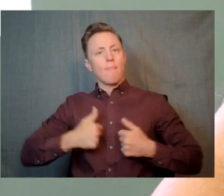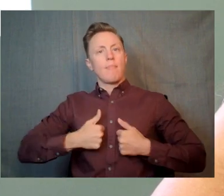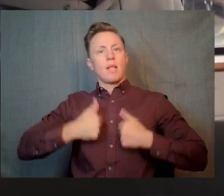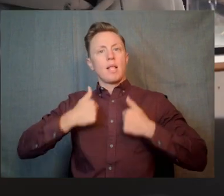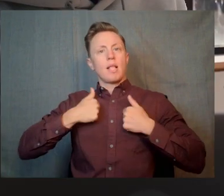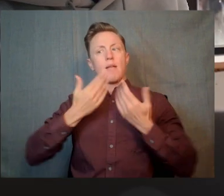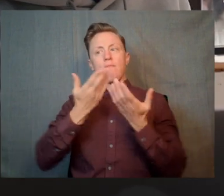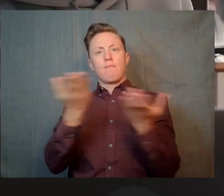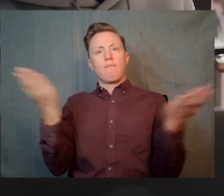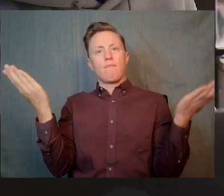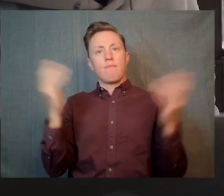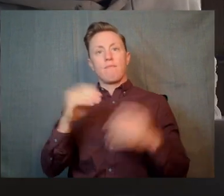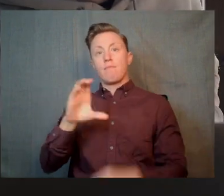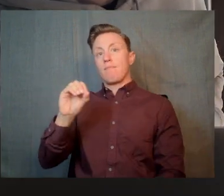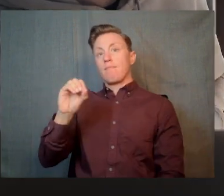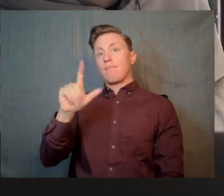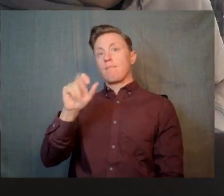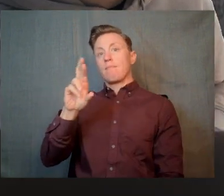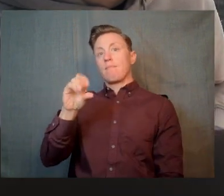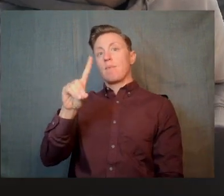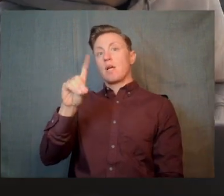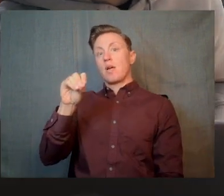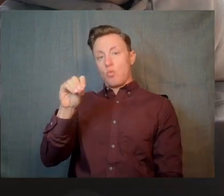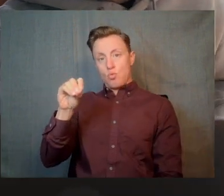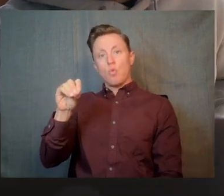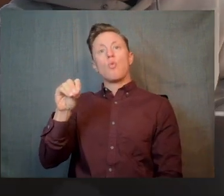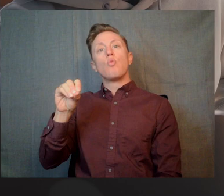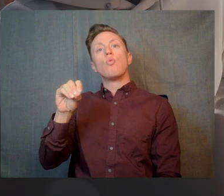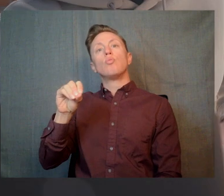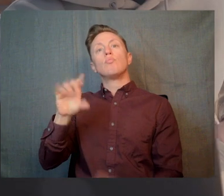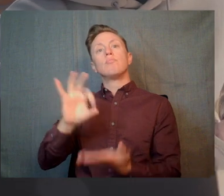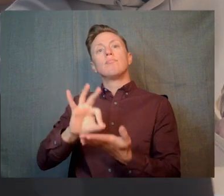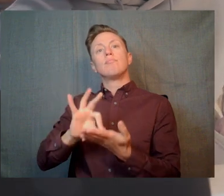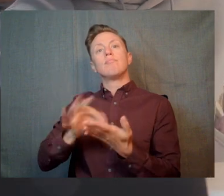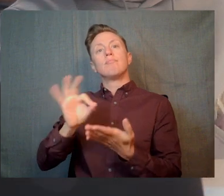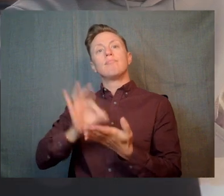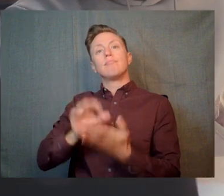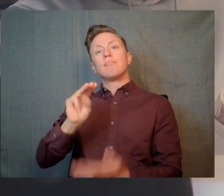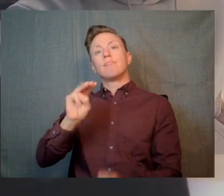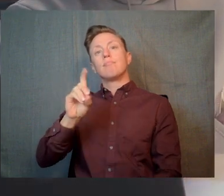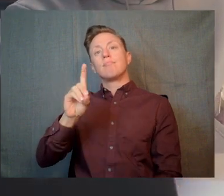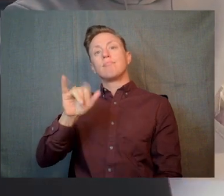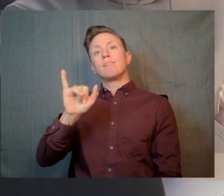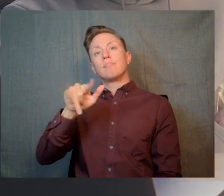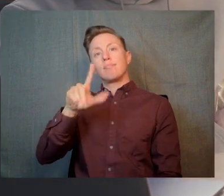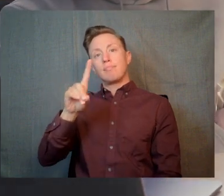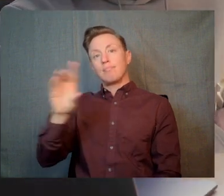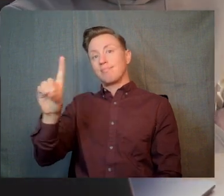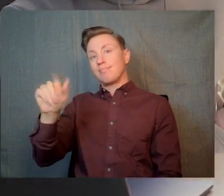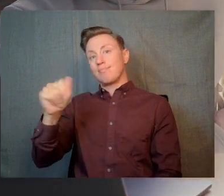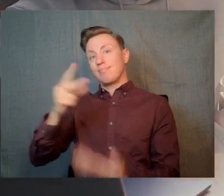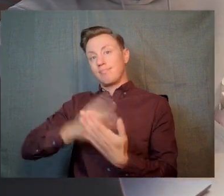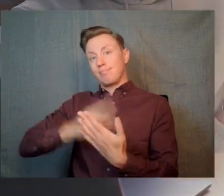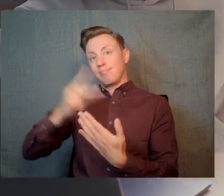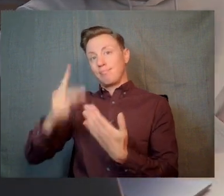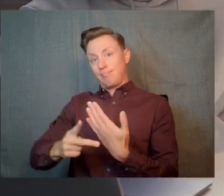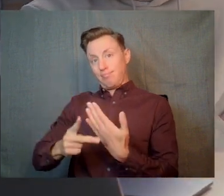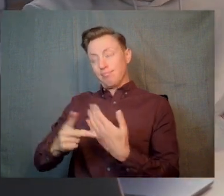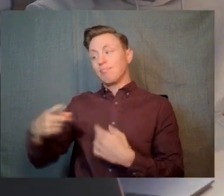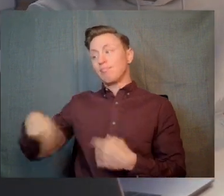living. Colorado Medicaid disabilities programs can provide